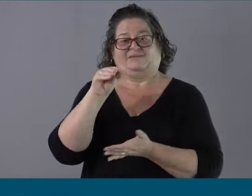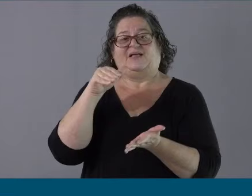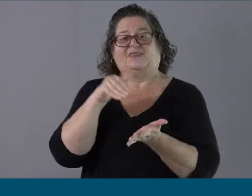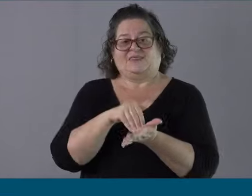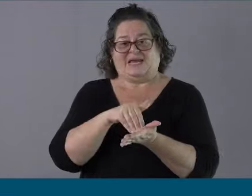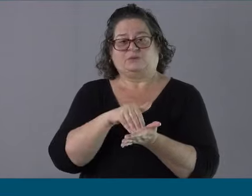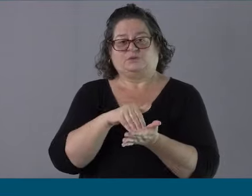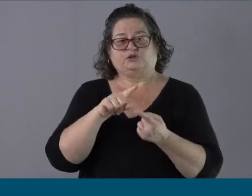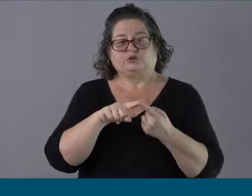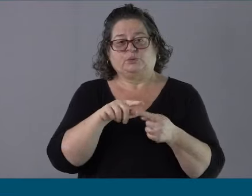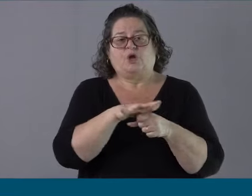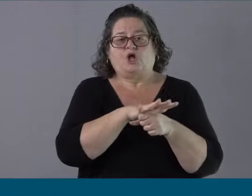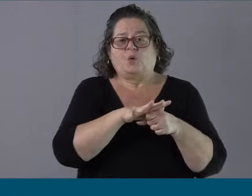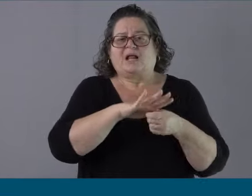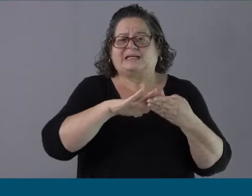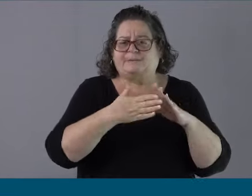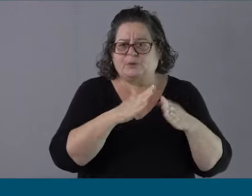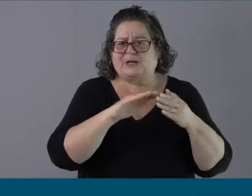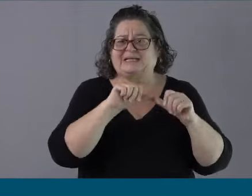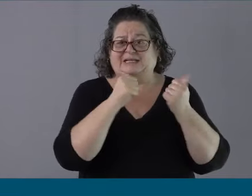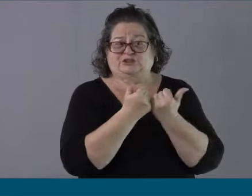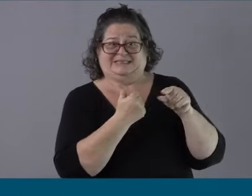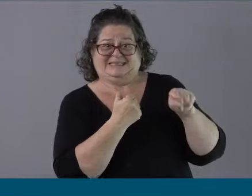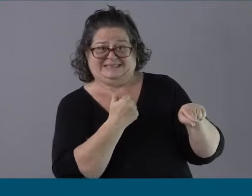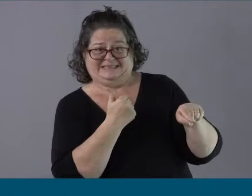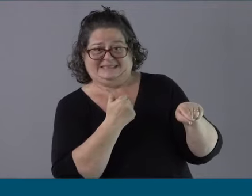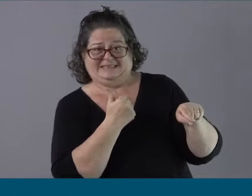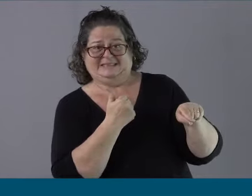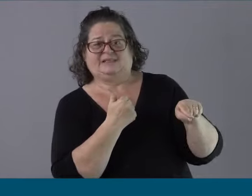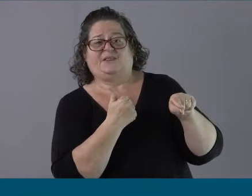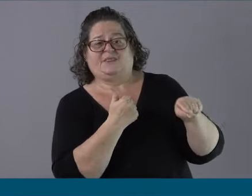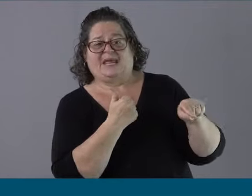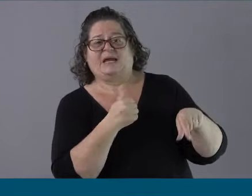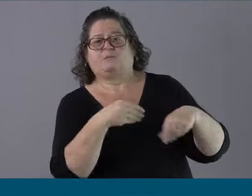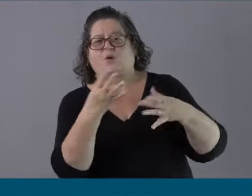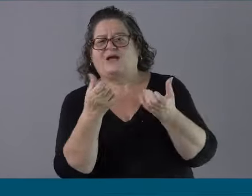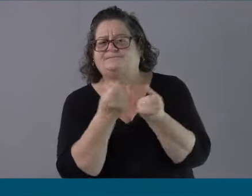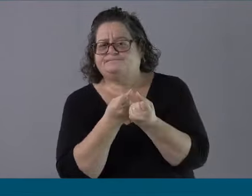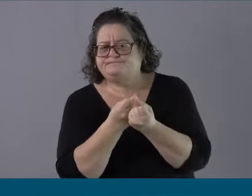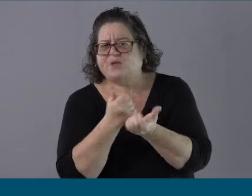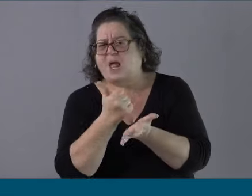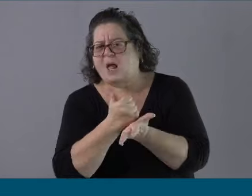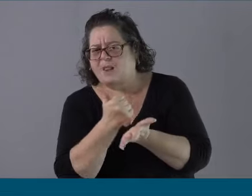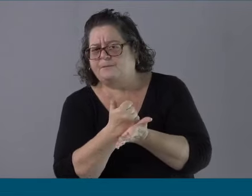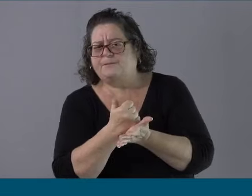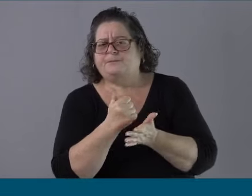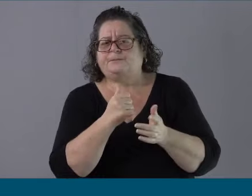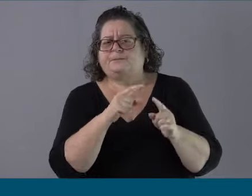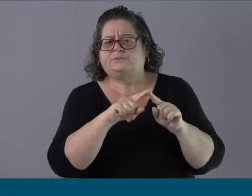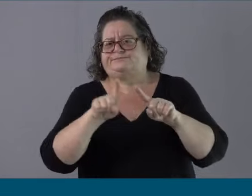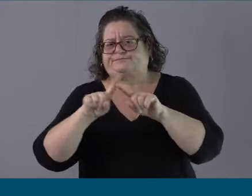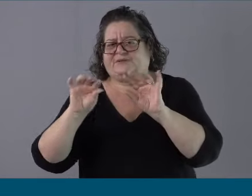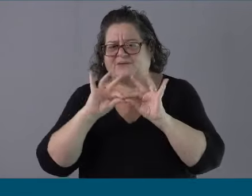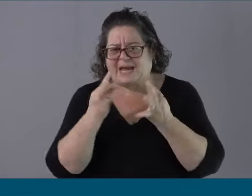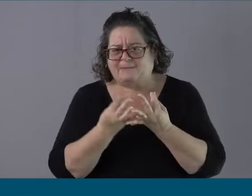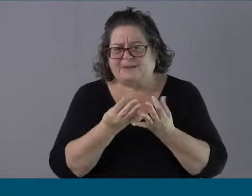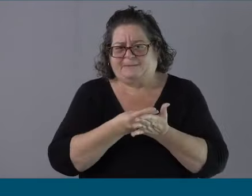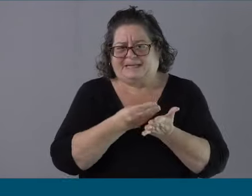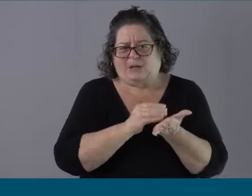of rental assistance programs and providing assistance to families and individuals faster. In